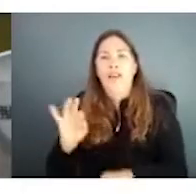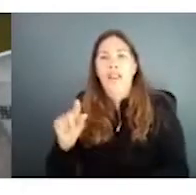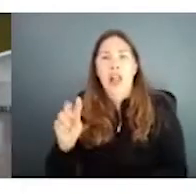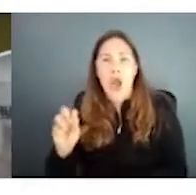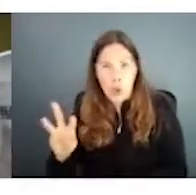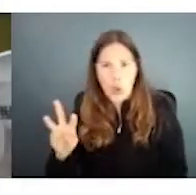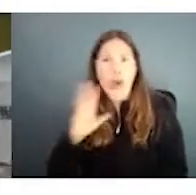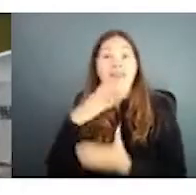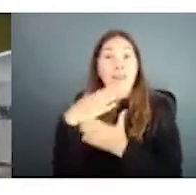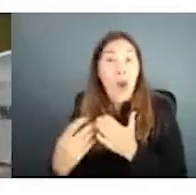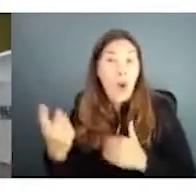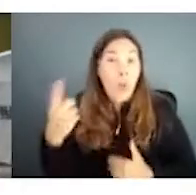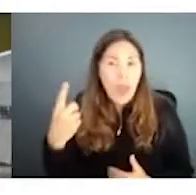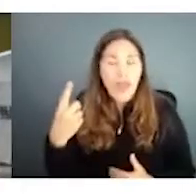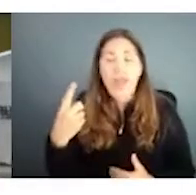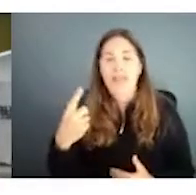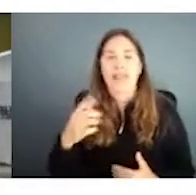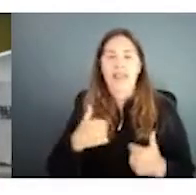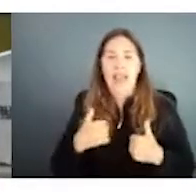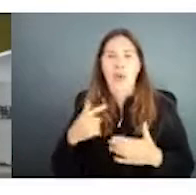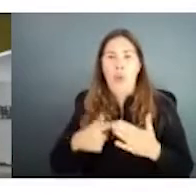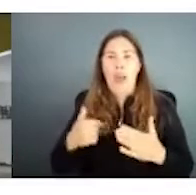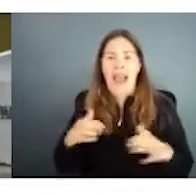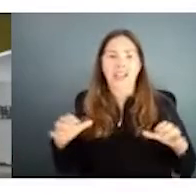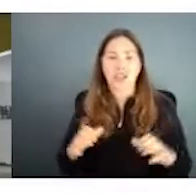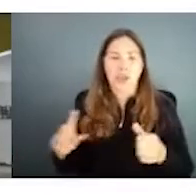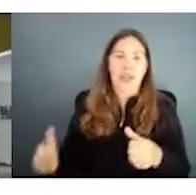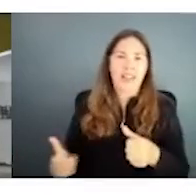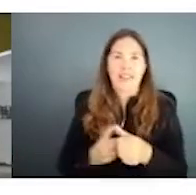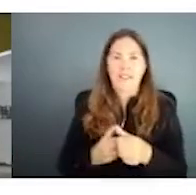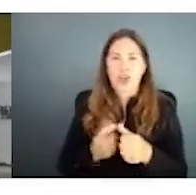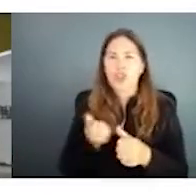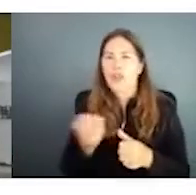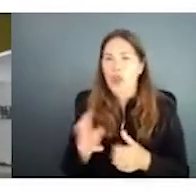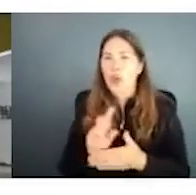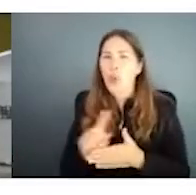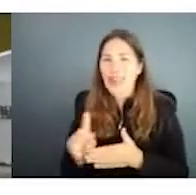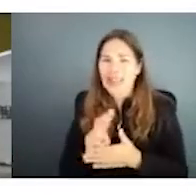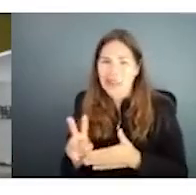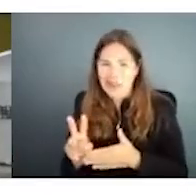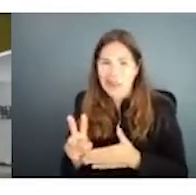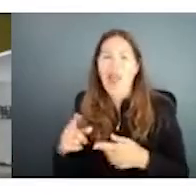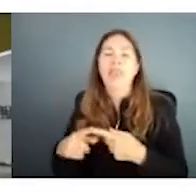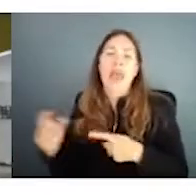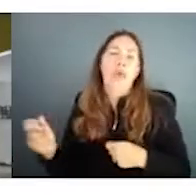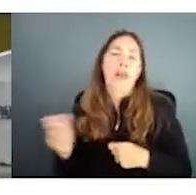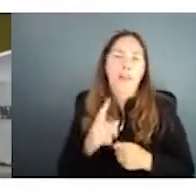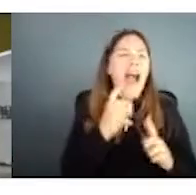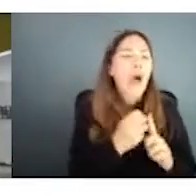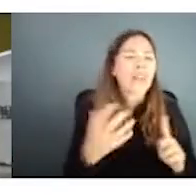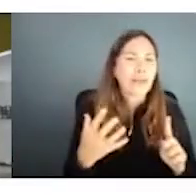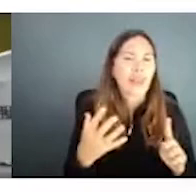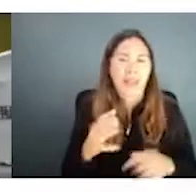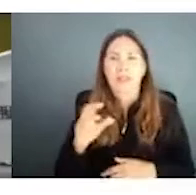so part 1 is what I do the first couple weeks, and I'll come back and expand on that in a little bit. And